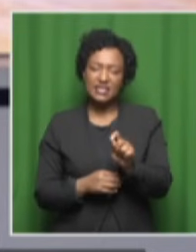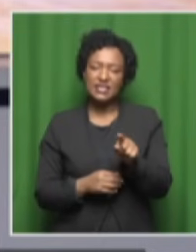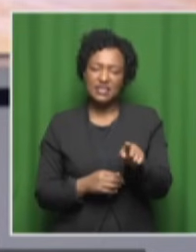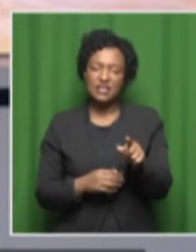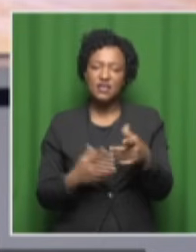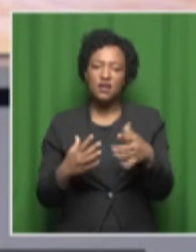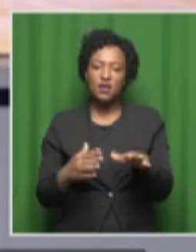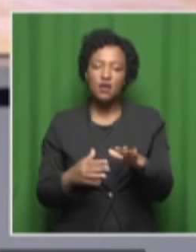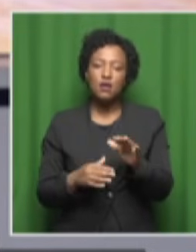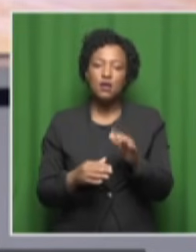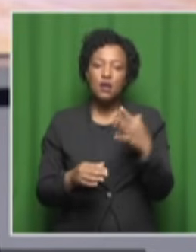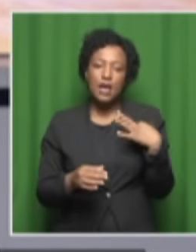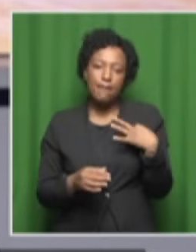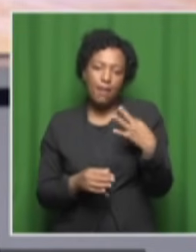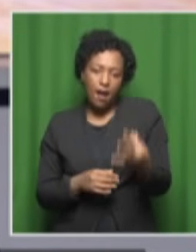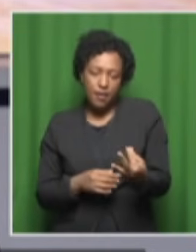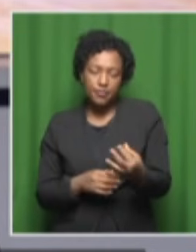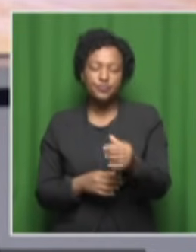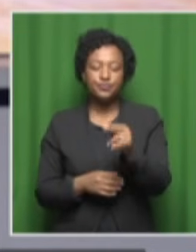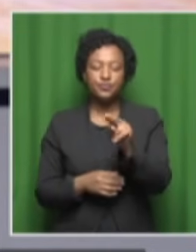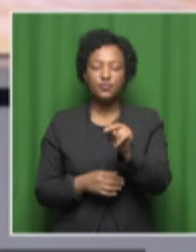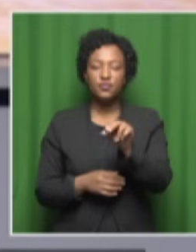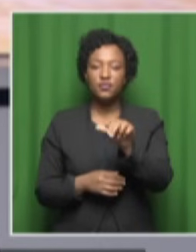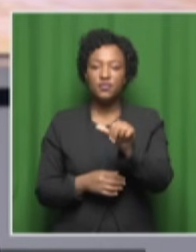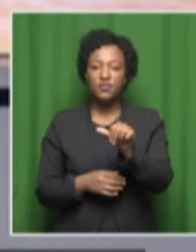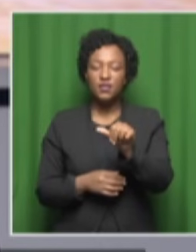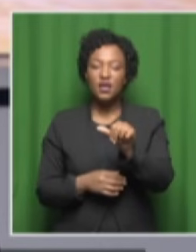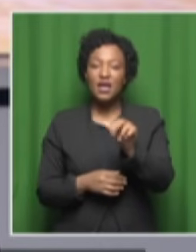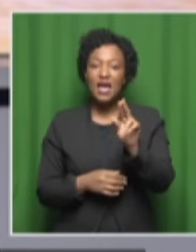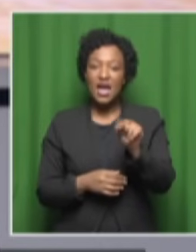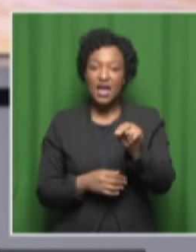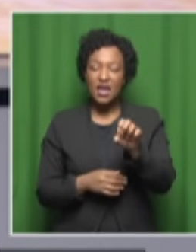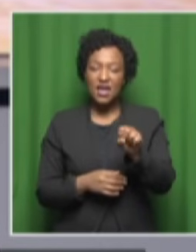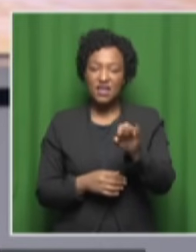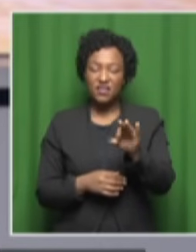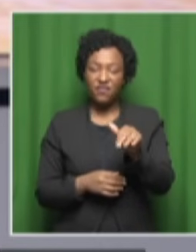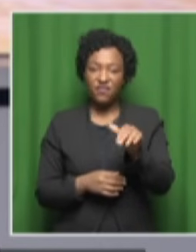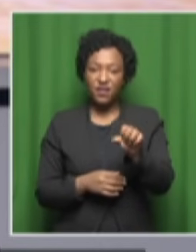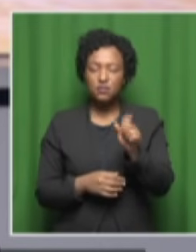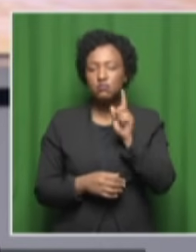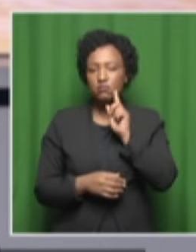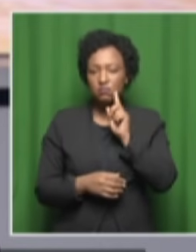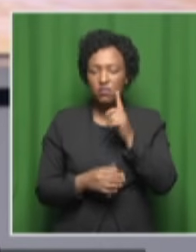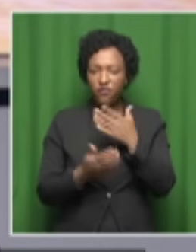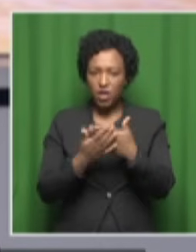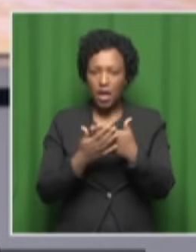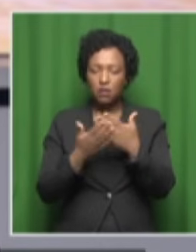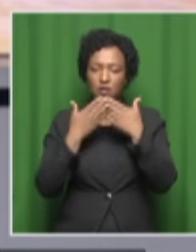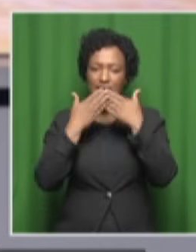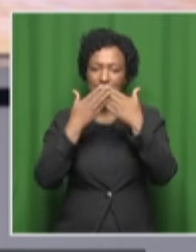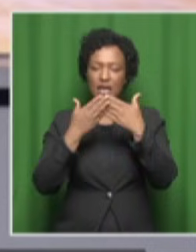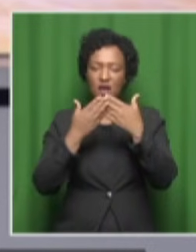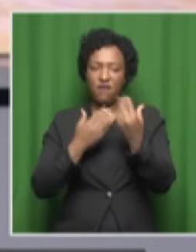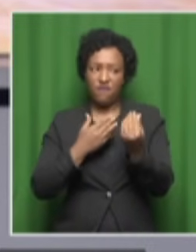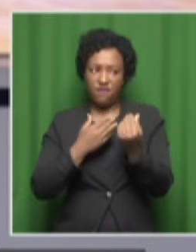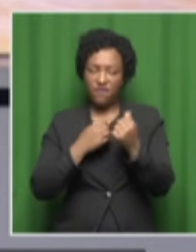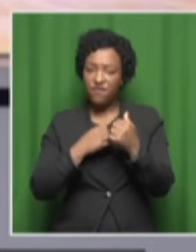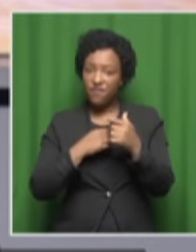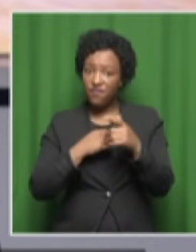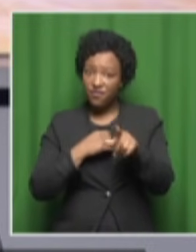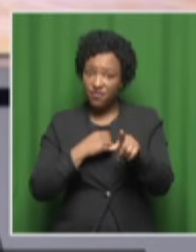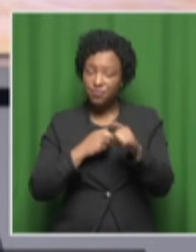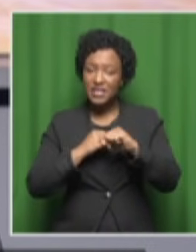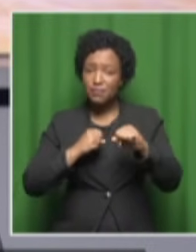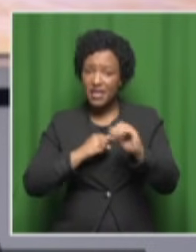do speak to your neighboring university or TVET college and look at whether they have space to study or not. And of course, many of these students